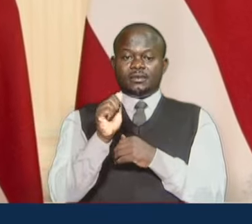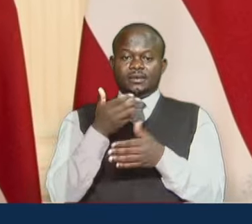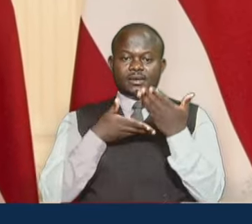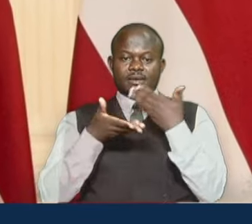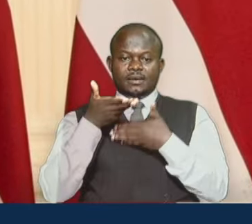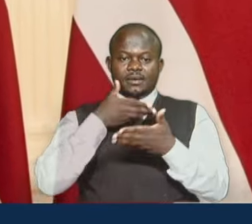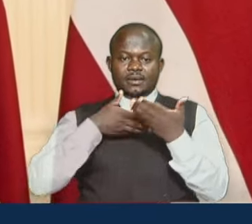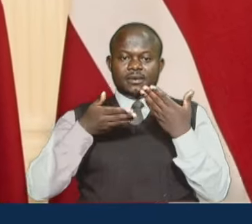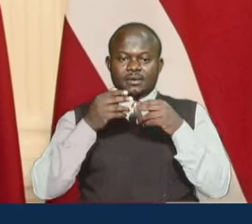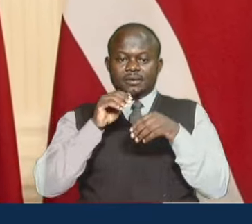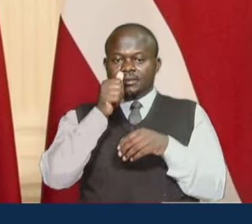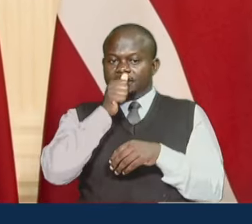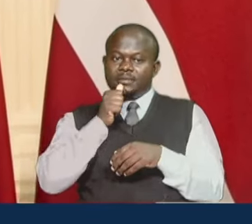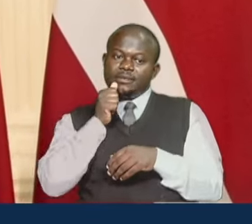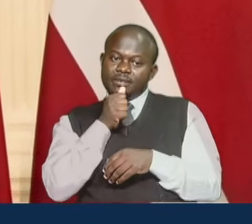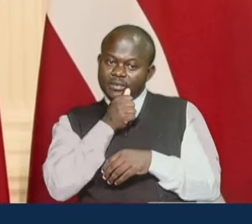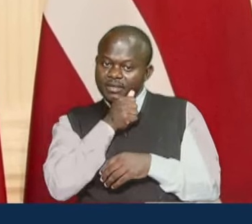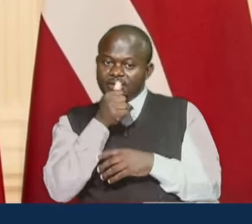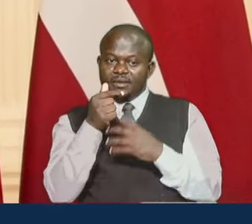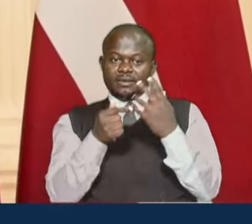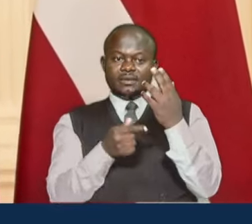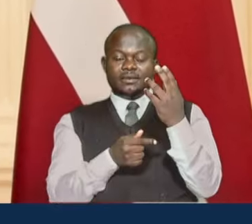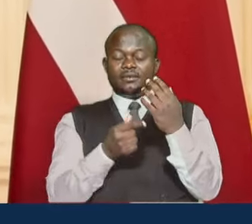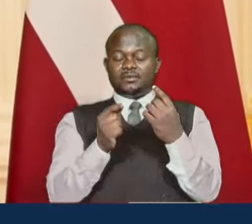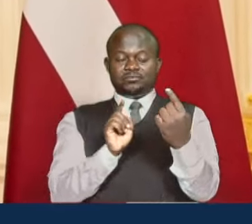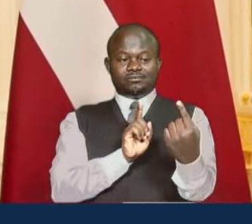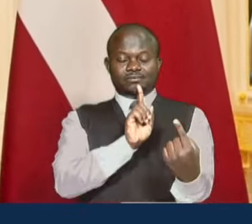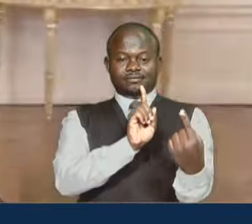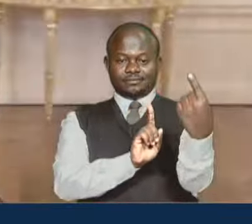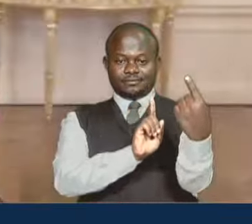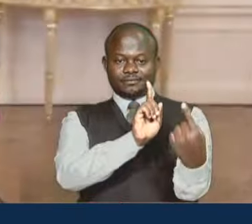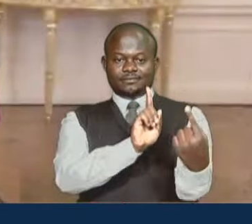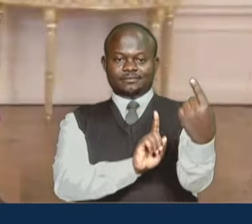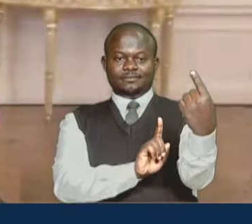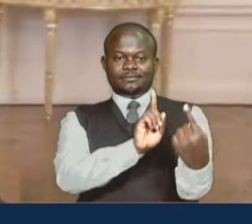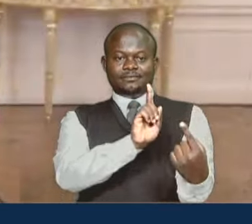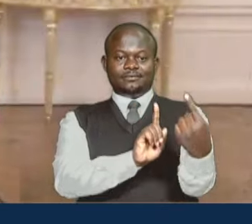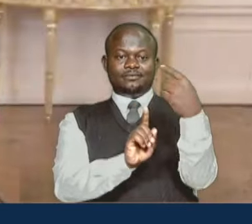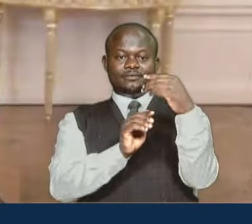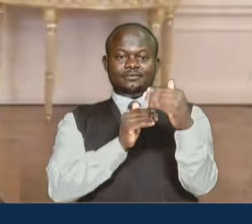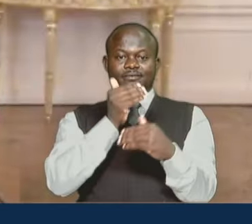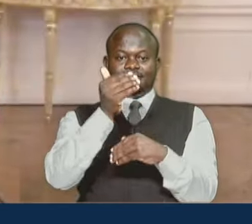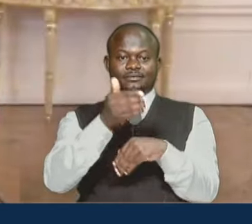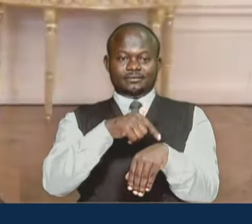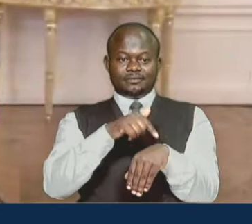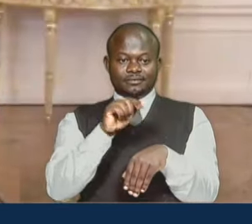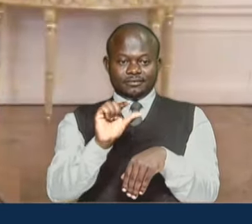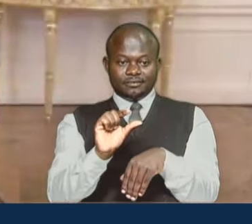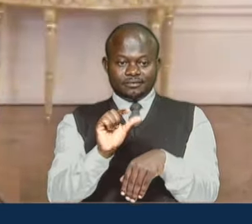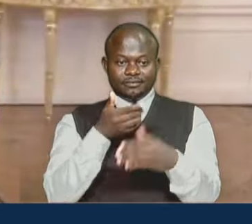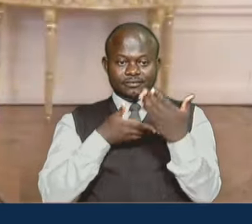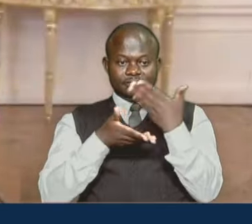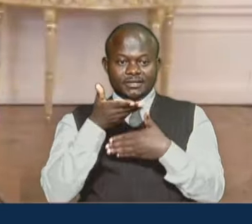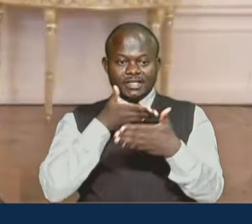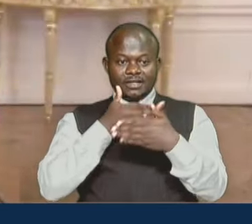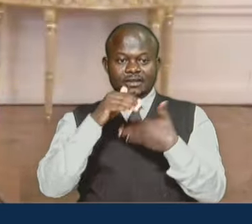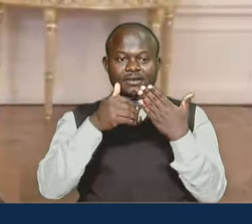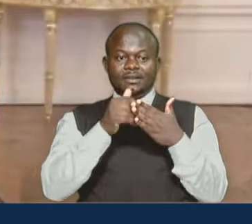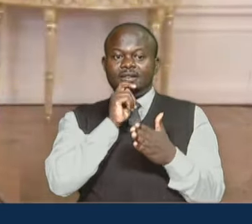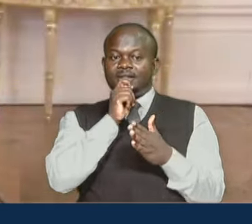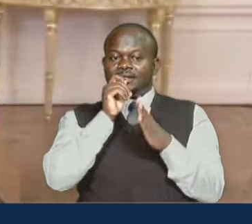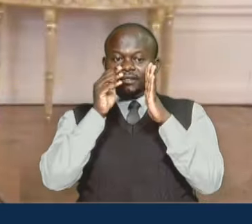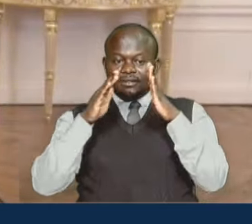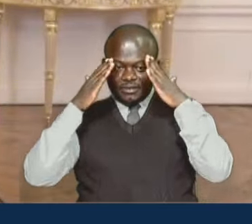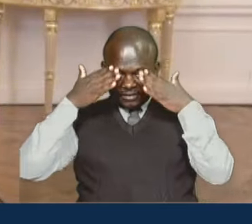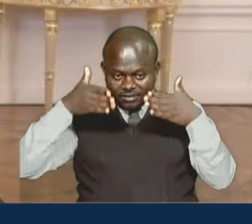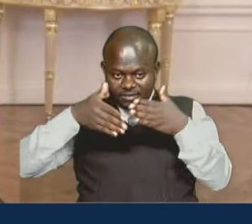ibiganiro byabereye mu muhezo ibi bizwi nka tete-a-tete. Nyuma yaho gato abakuru b'ibihugu bombi bagiranye ikiganiro n'itangazamakuru kibanza